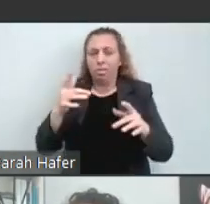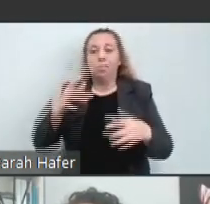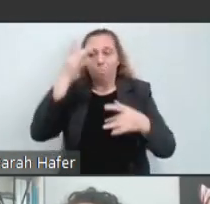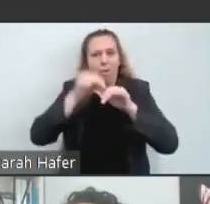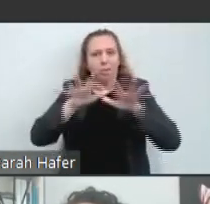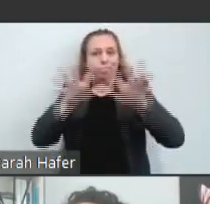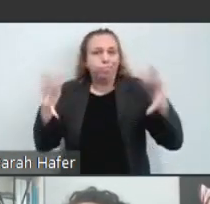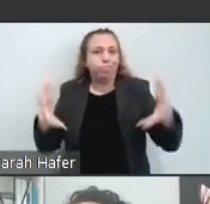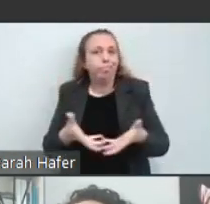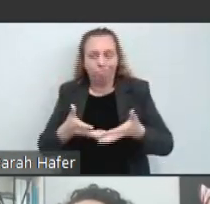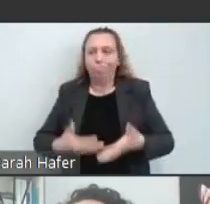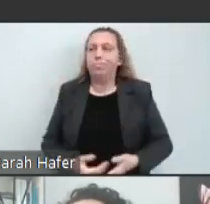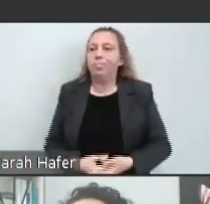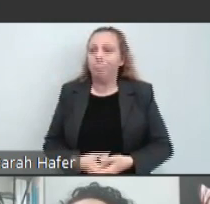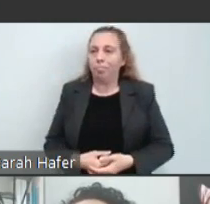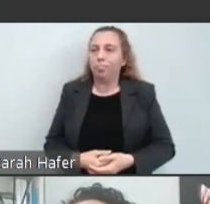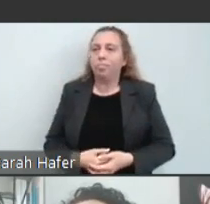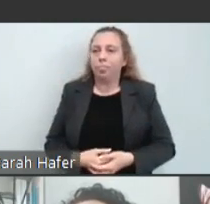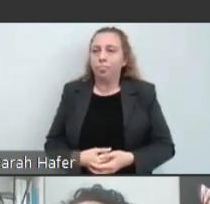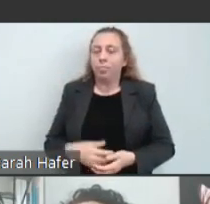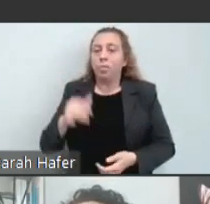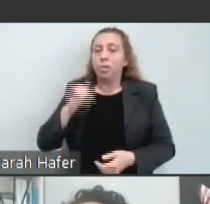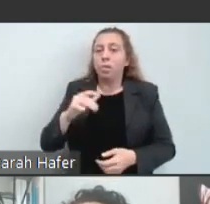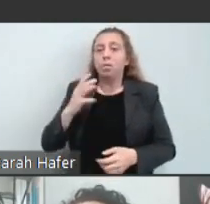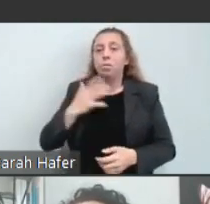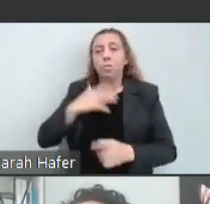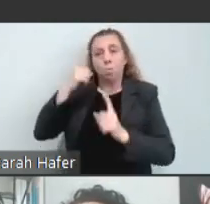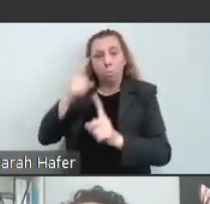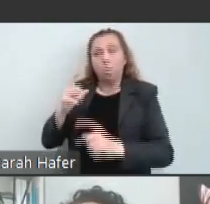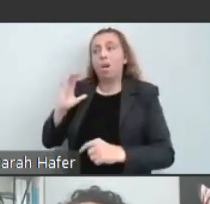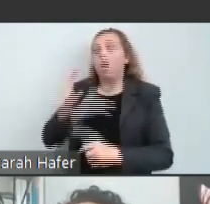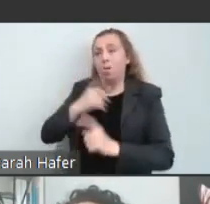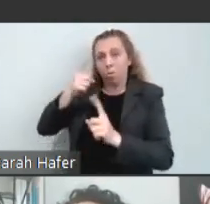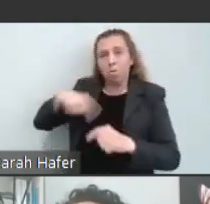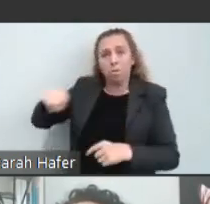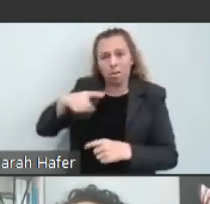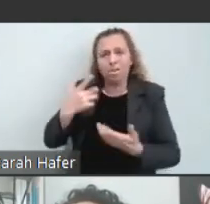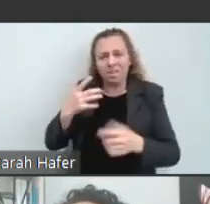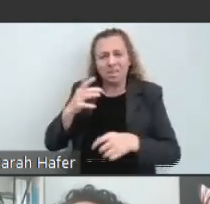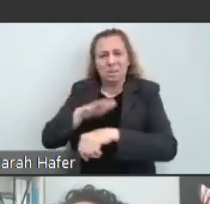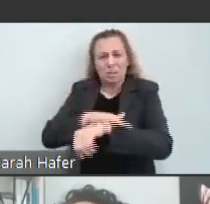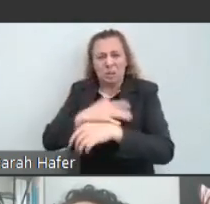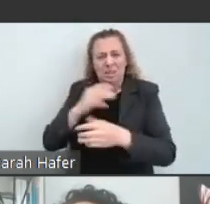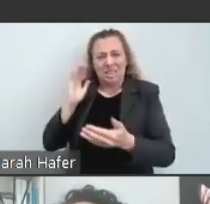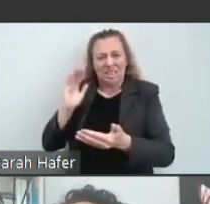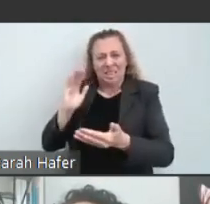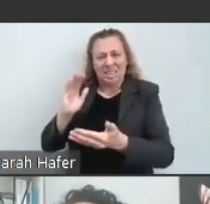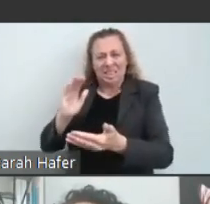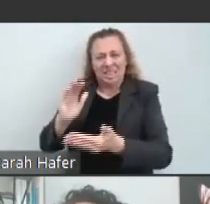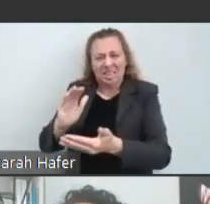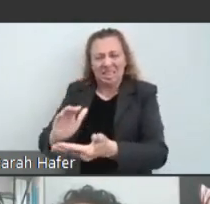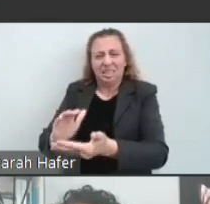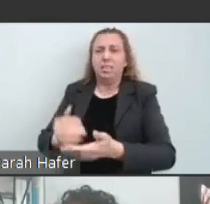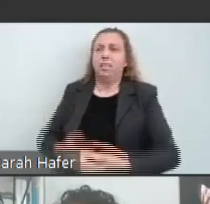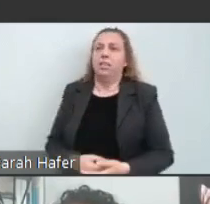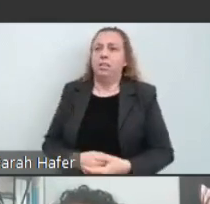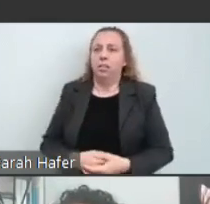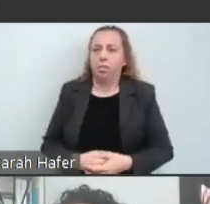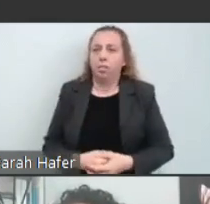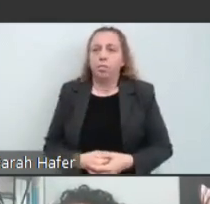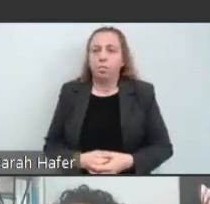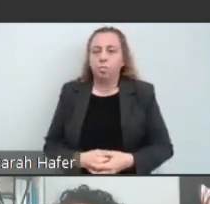virus to save lives. The only way that we can reopen in Multnomah County in a way that safely and